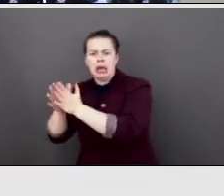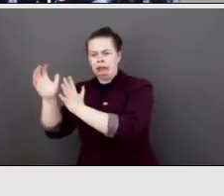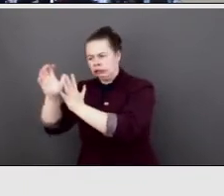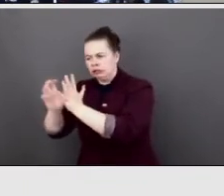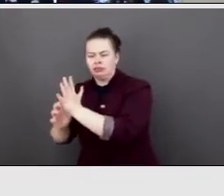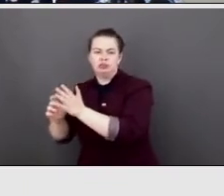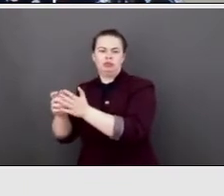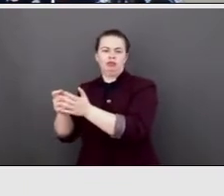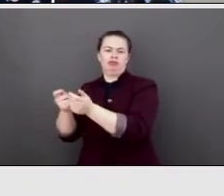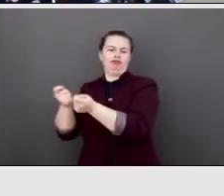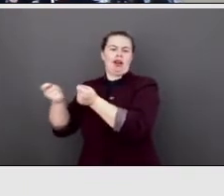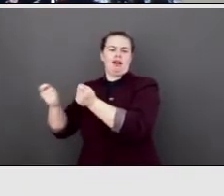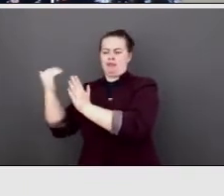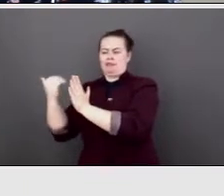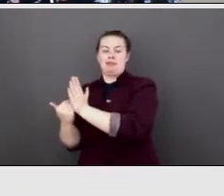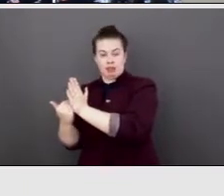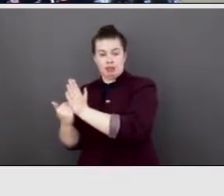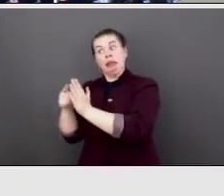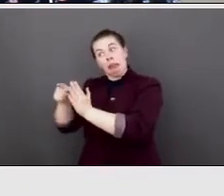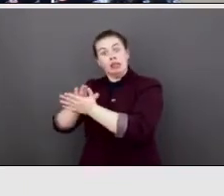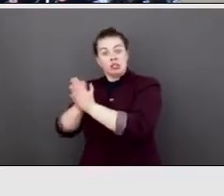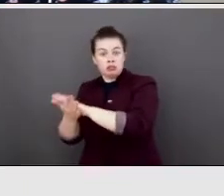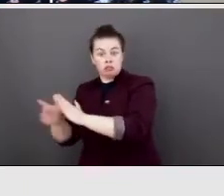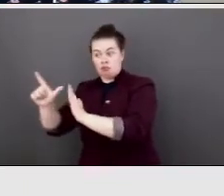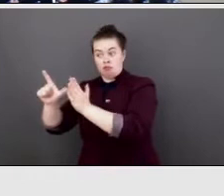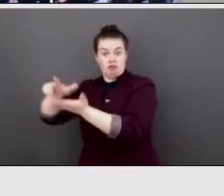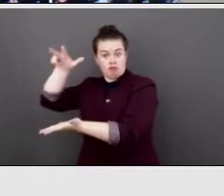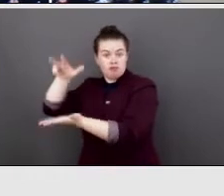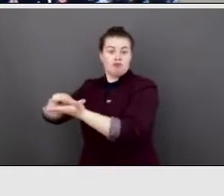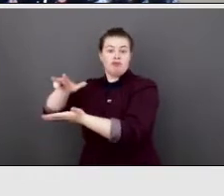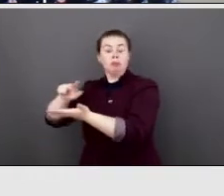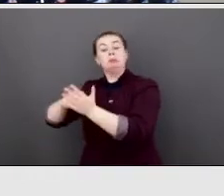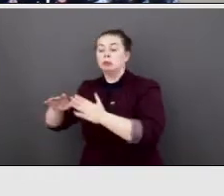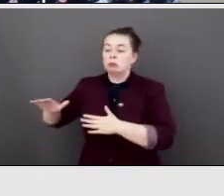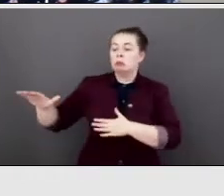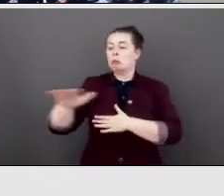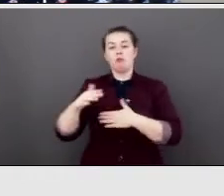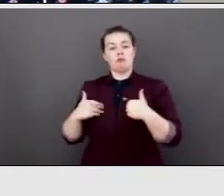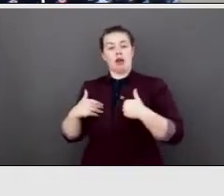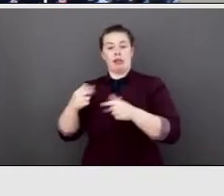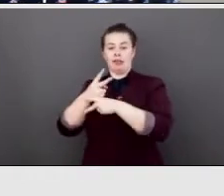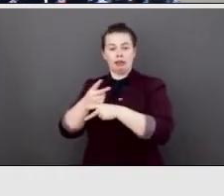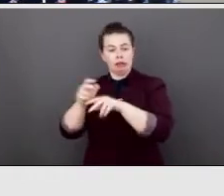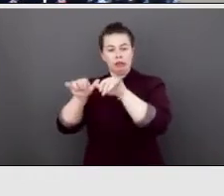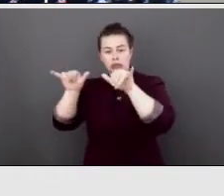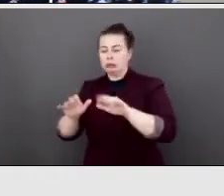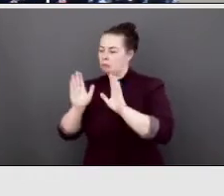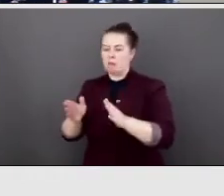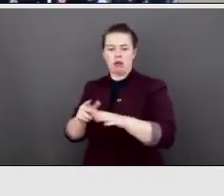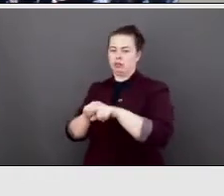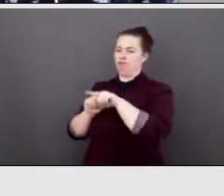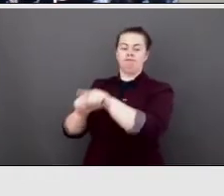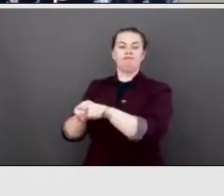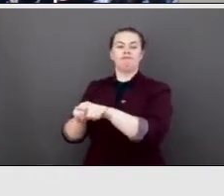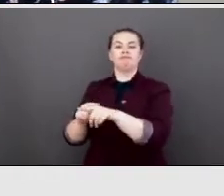Health. And these regulations become legally binding directives that are issued to all actors within the health system, such